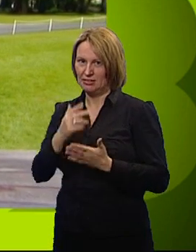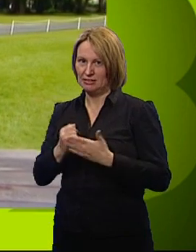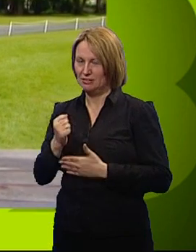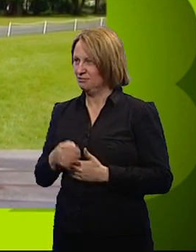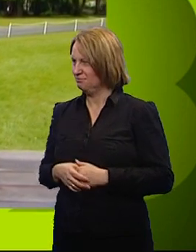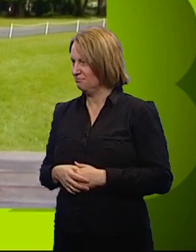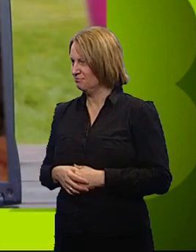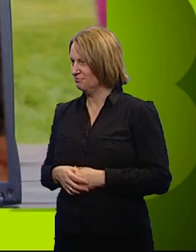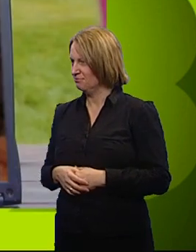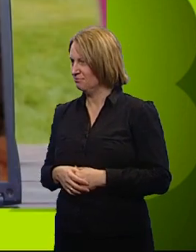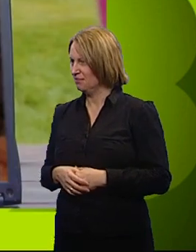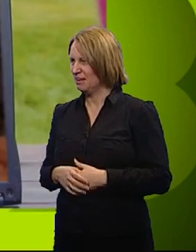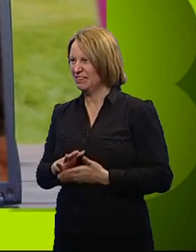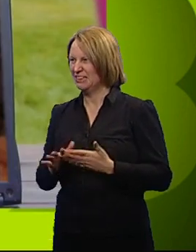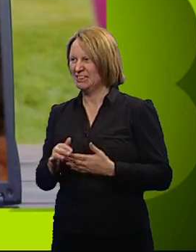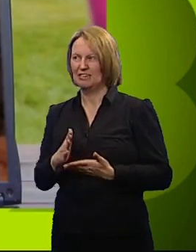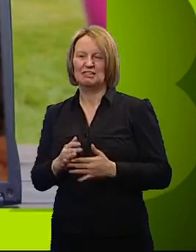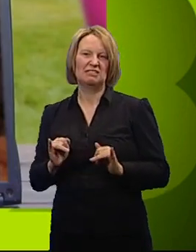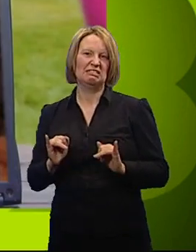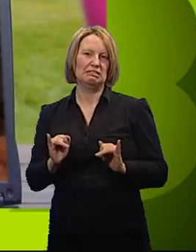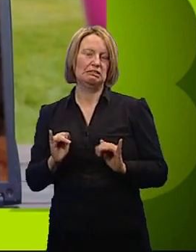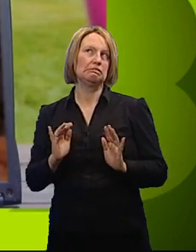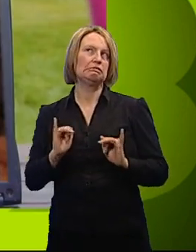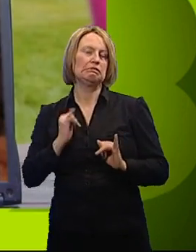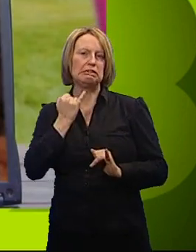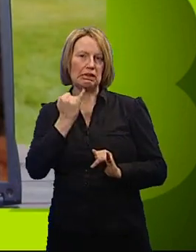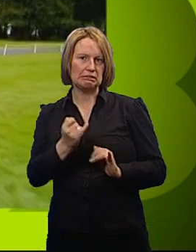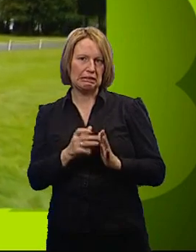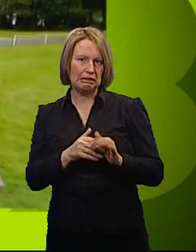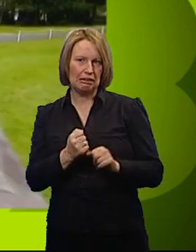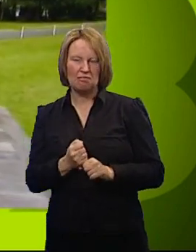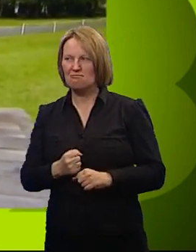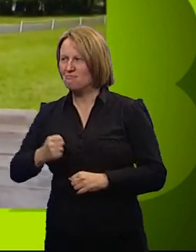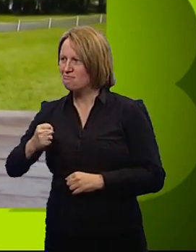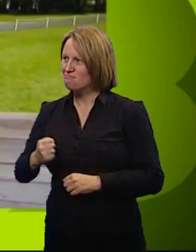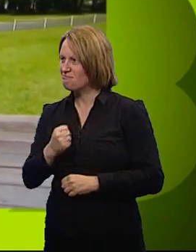Let's find out. The haggis at the airport was disgusting.